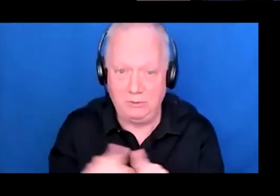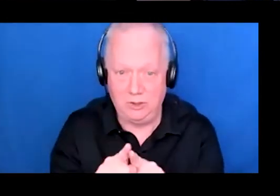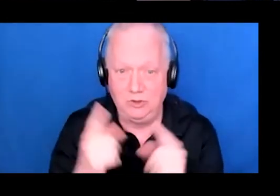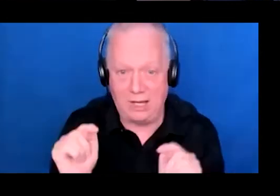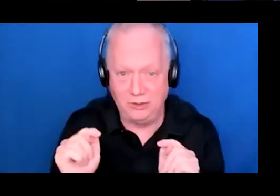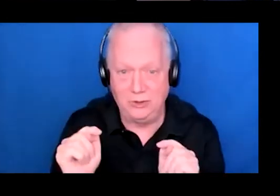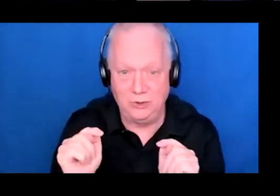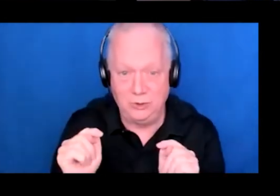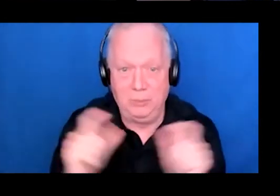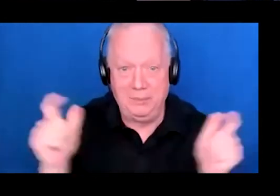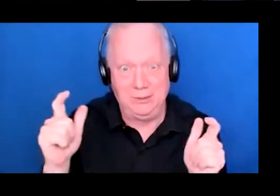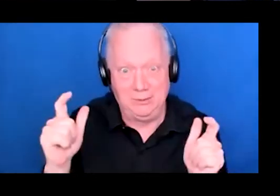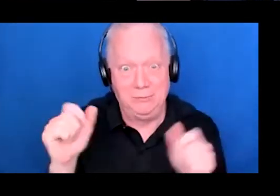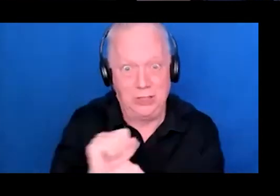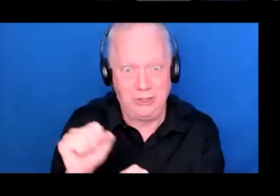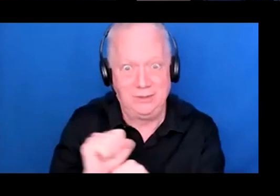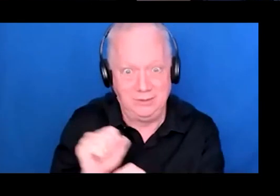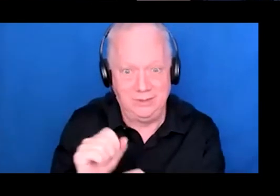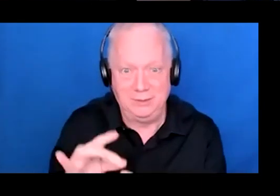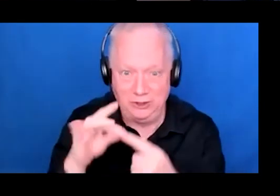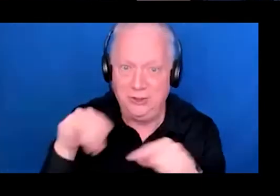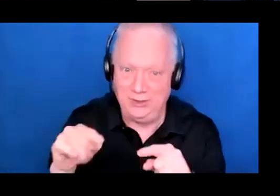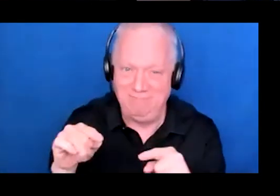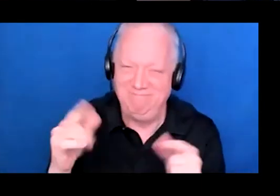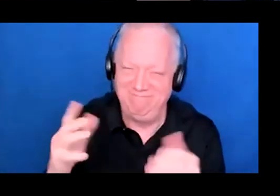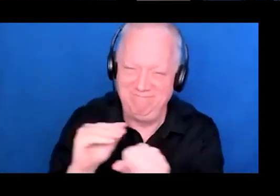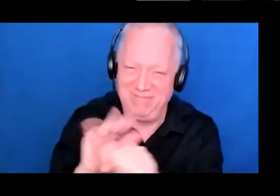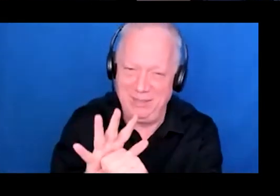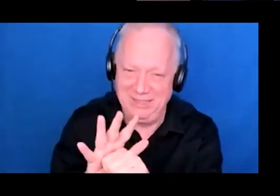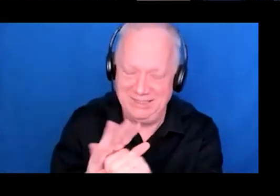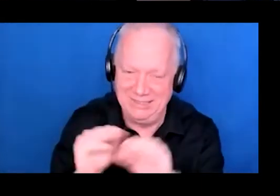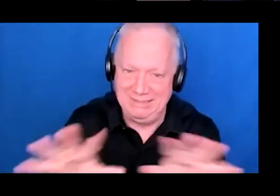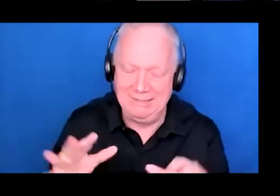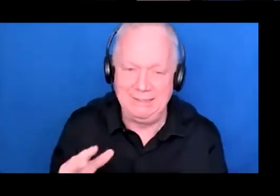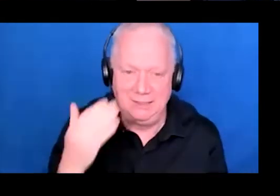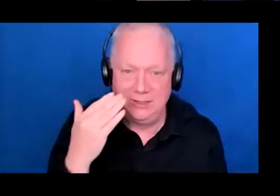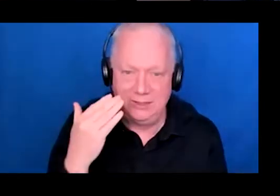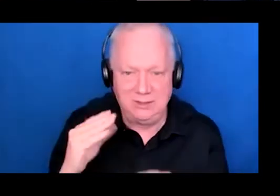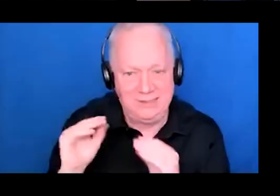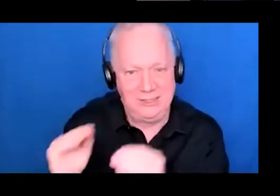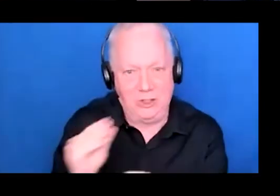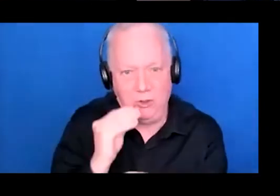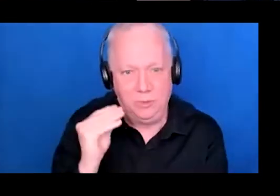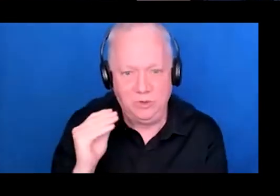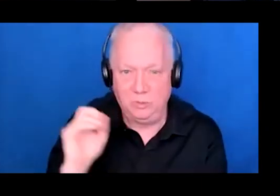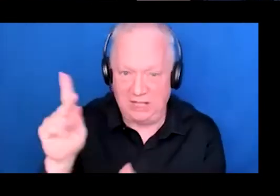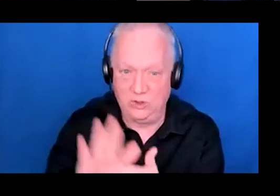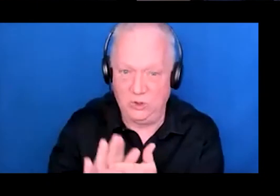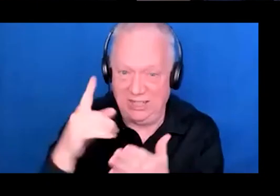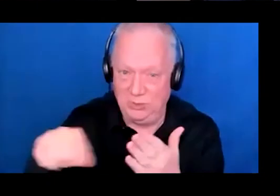trying. That's a big project. And especially during the time of the pandemic, just, schooling her at home. She goes back to school